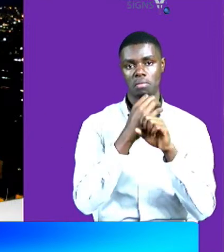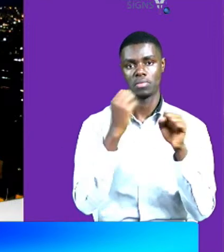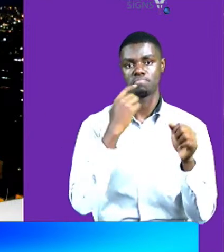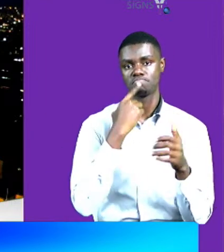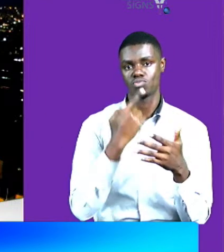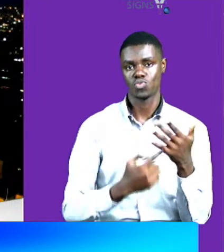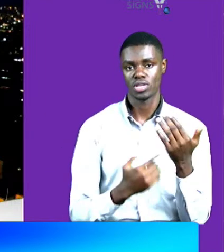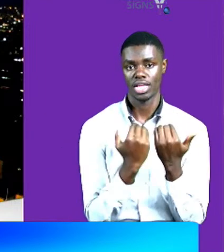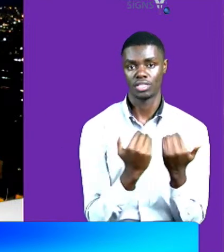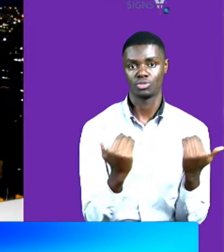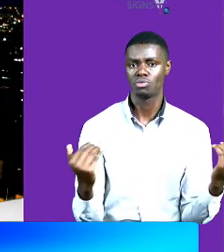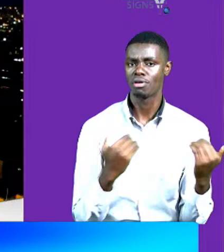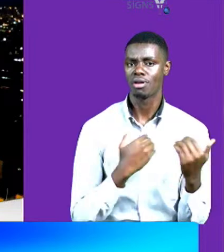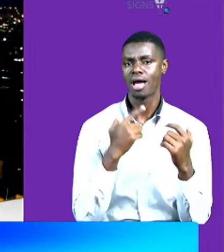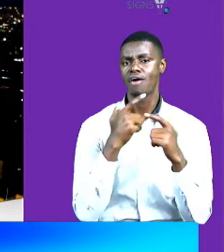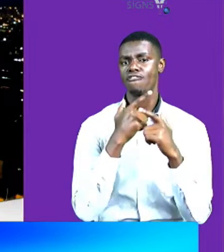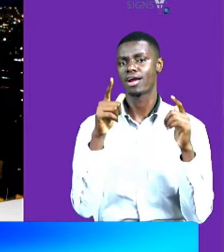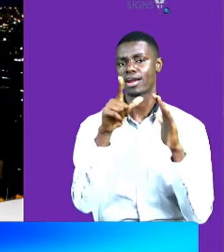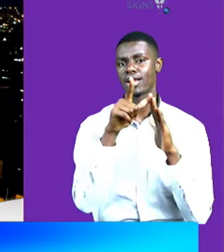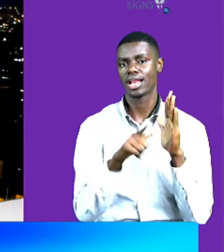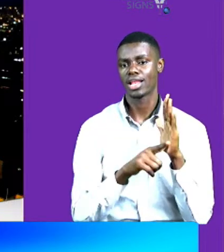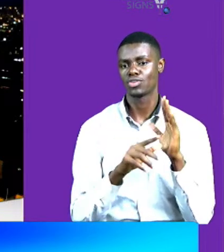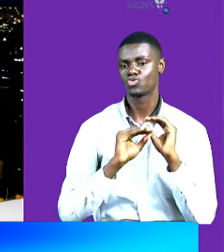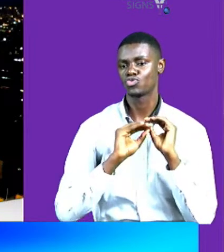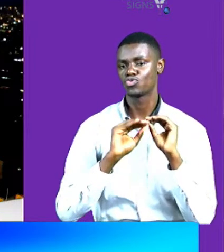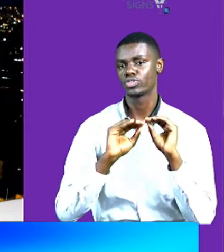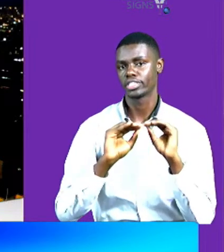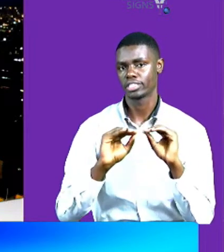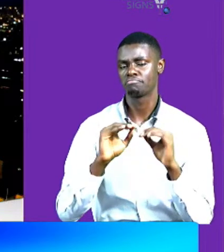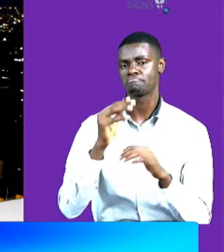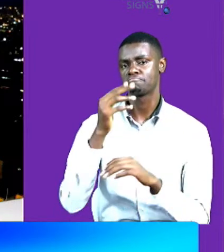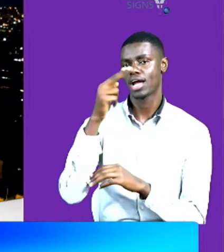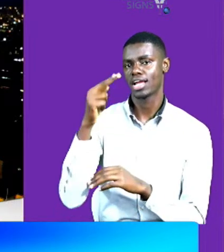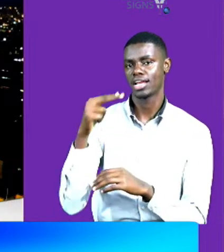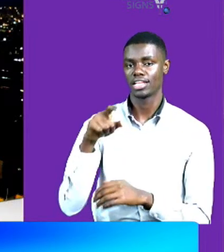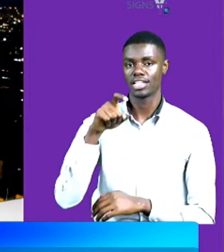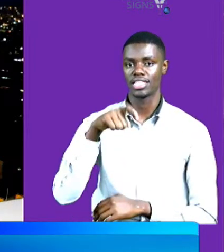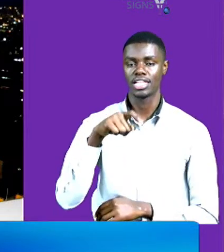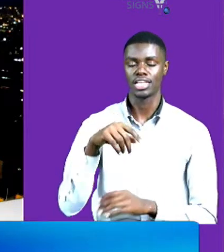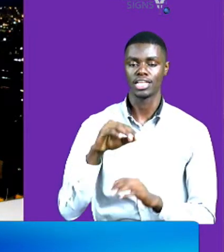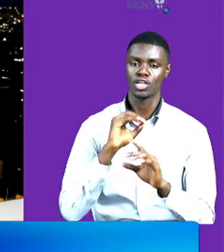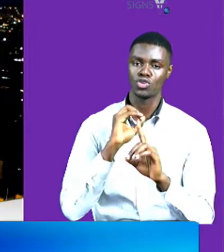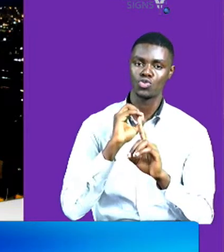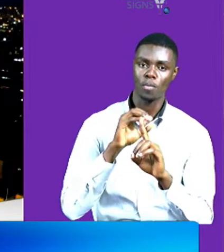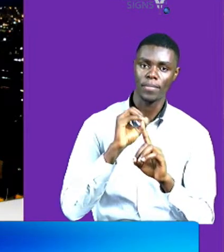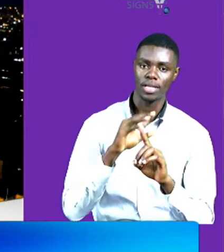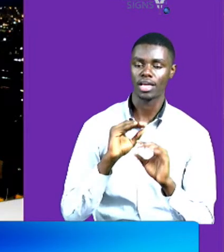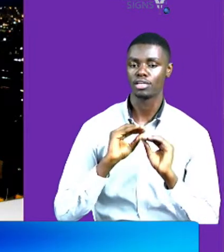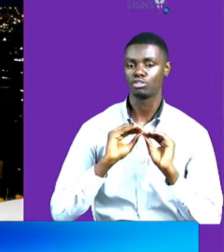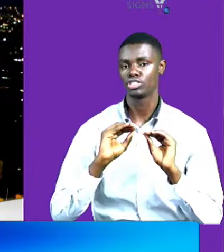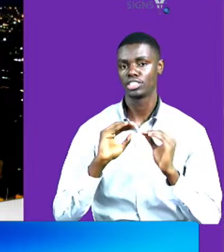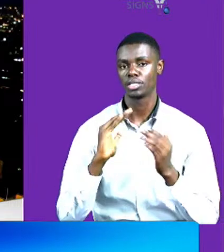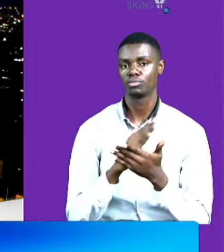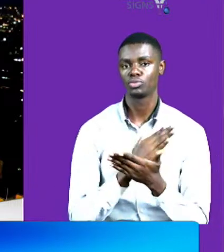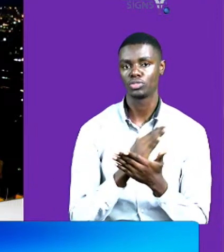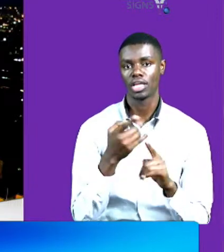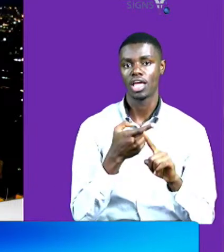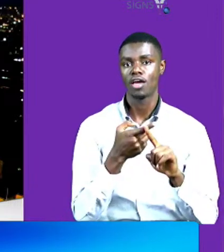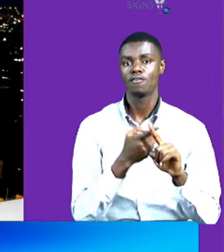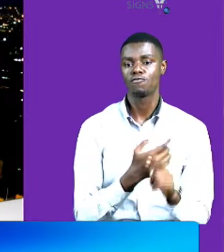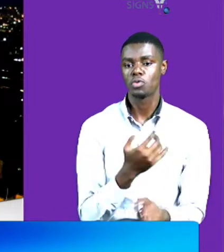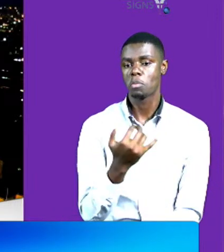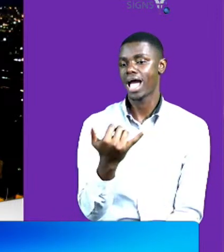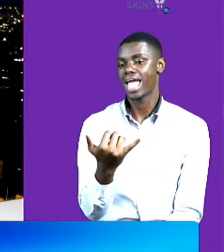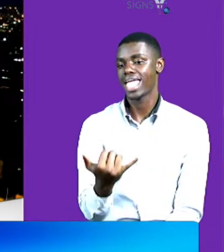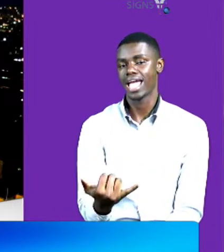that children have great lessons to teach, highlighting the need to mentor and teach them to share from a